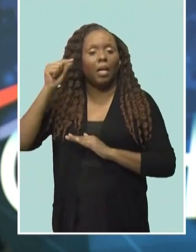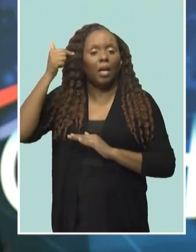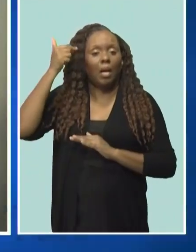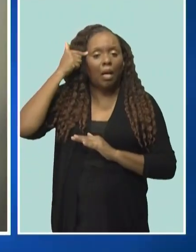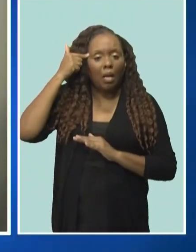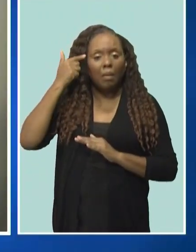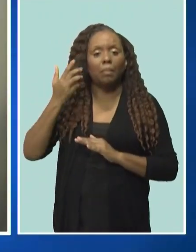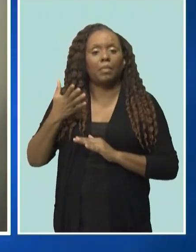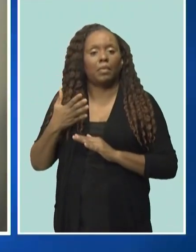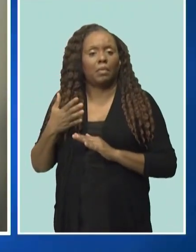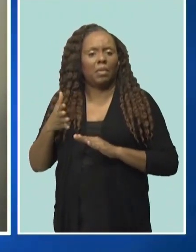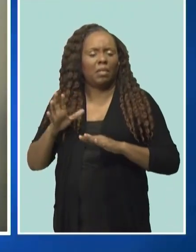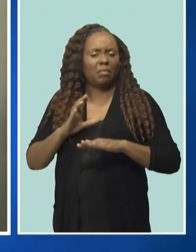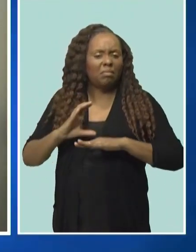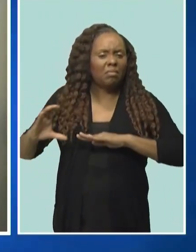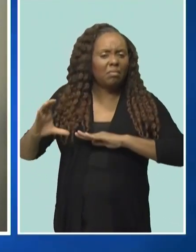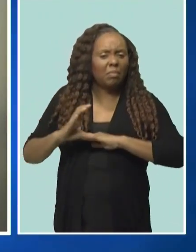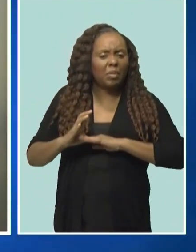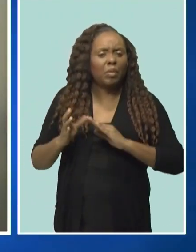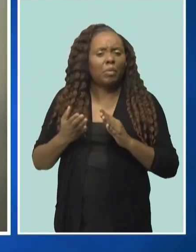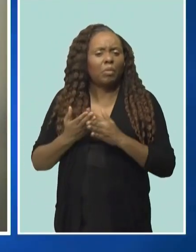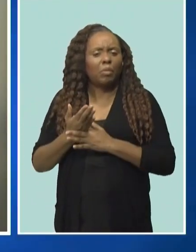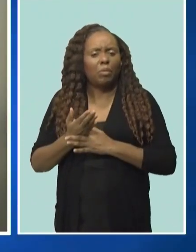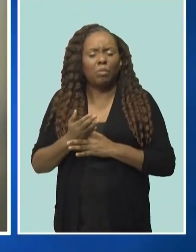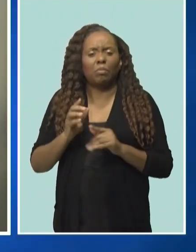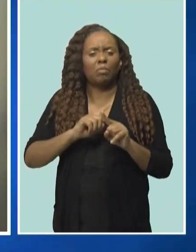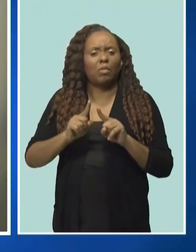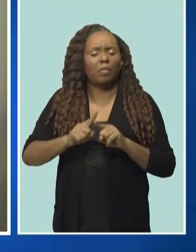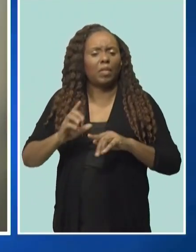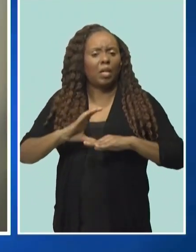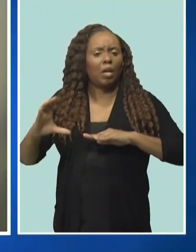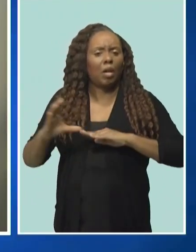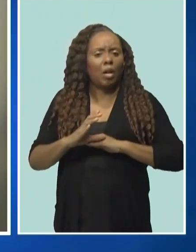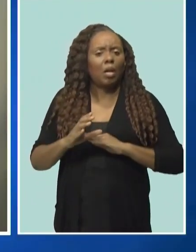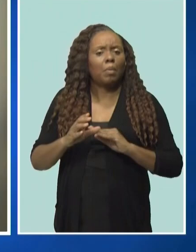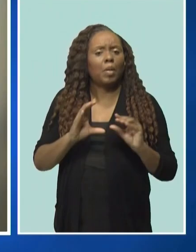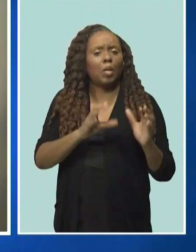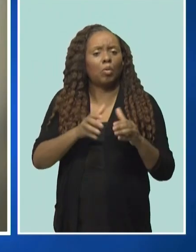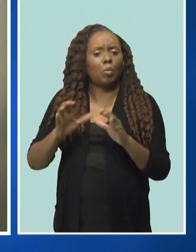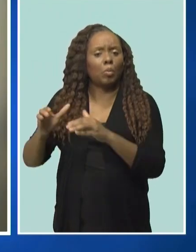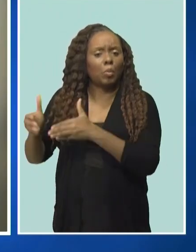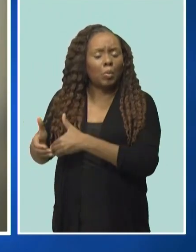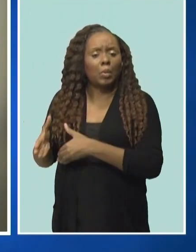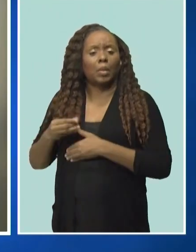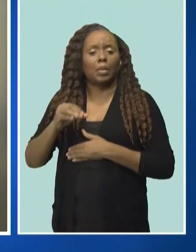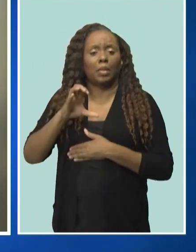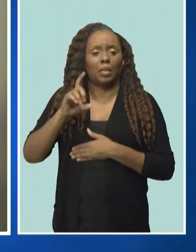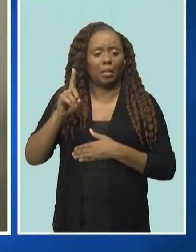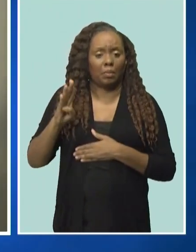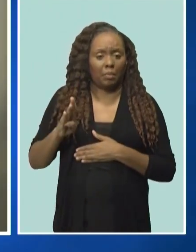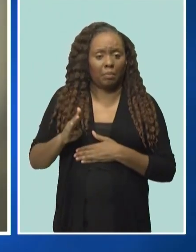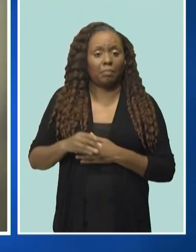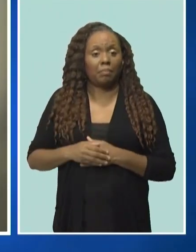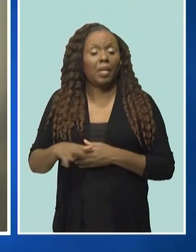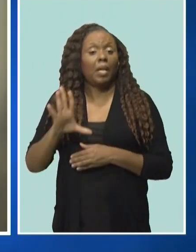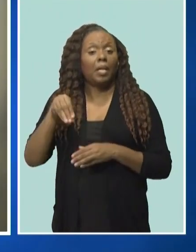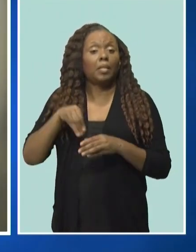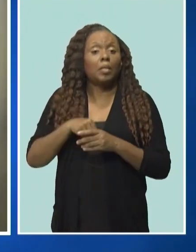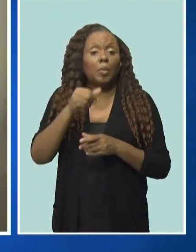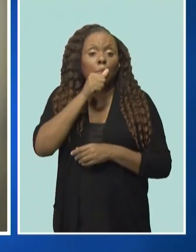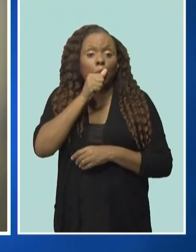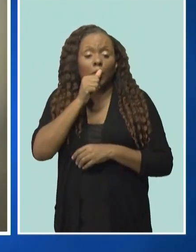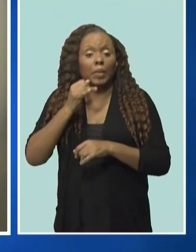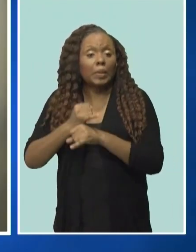the Caribbean Development Bank. He also served at numerous public and private sector institutions, including the Judicial and Legal